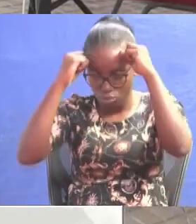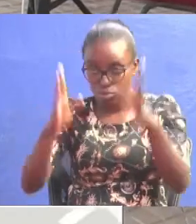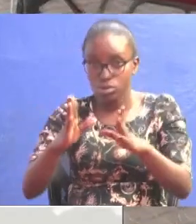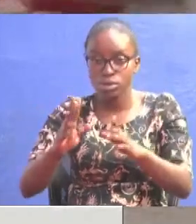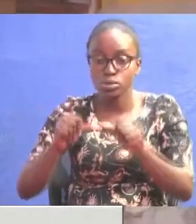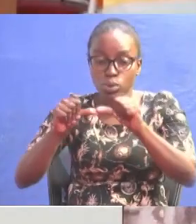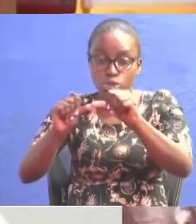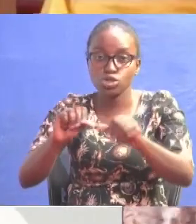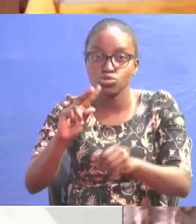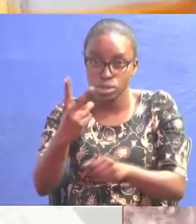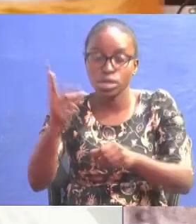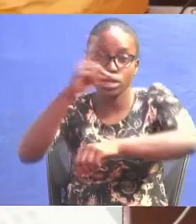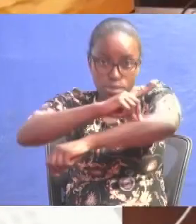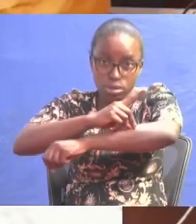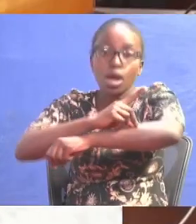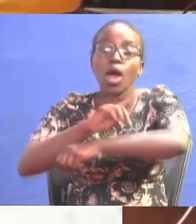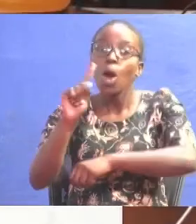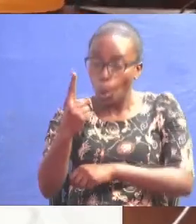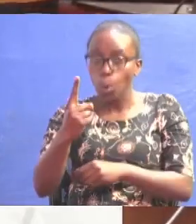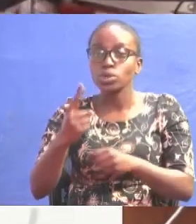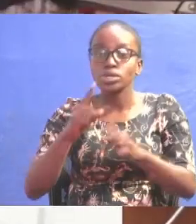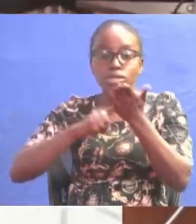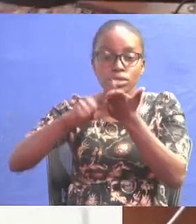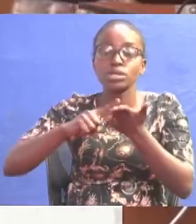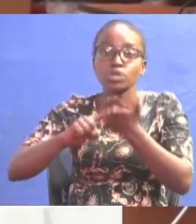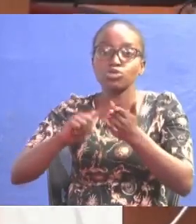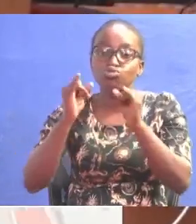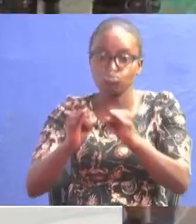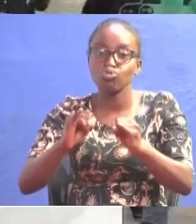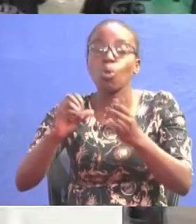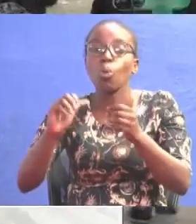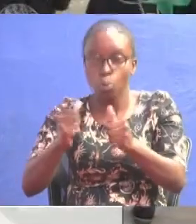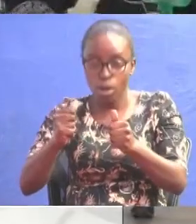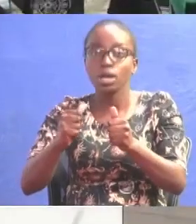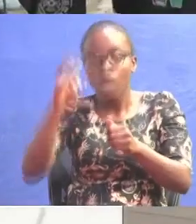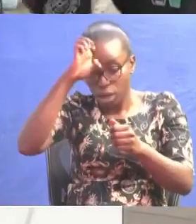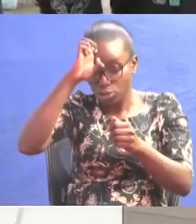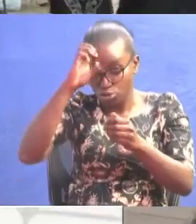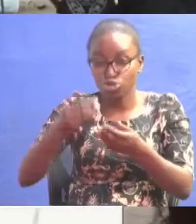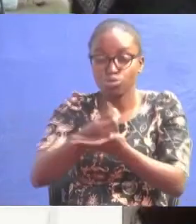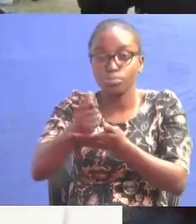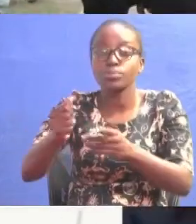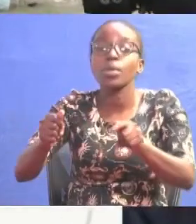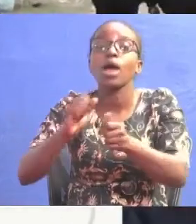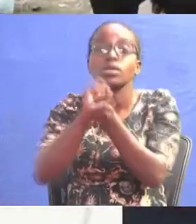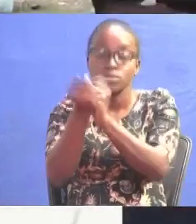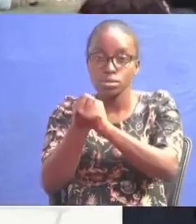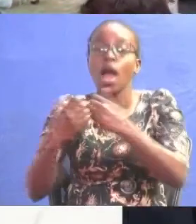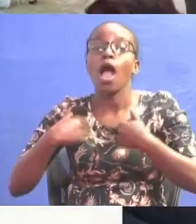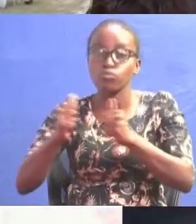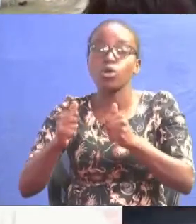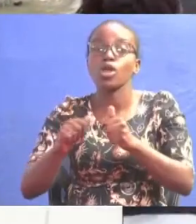day. However, discussions about the new education funding system have raised mixed feelings, with parents and